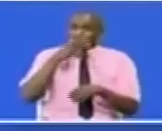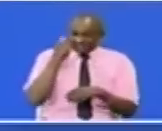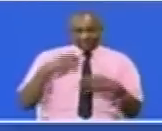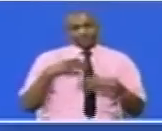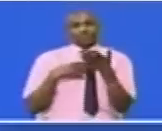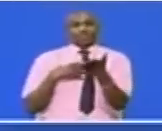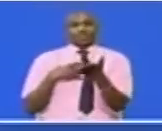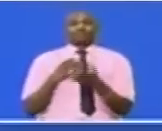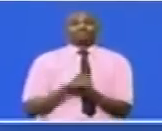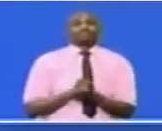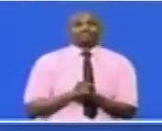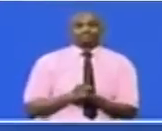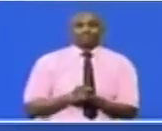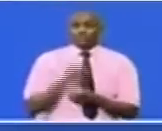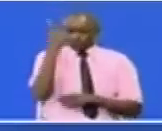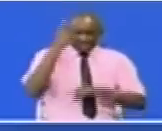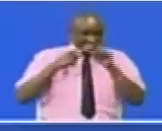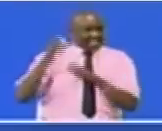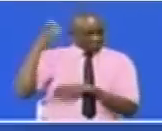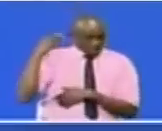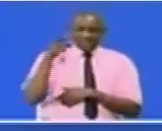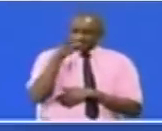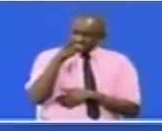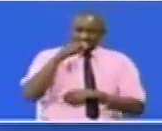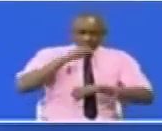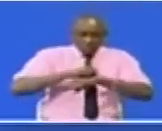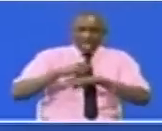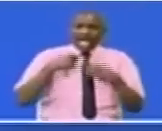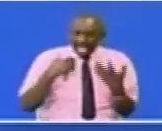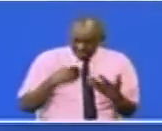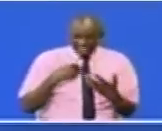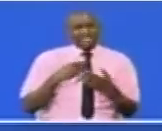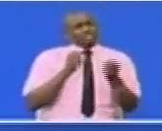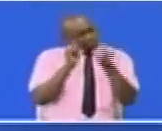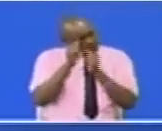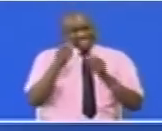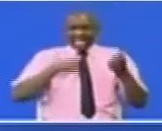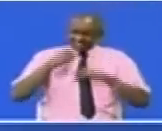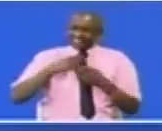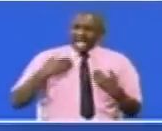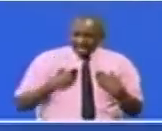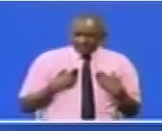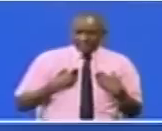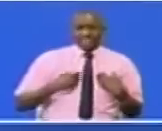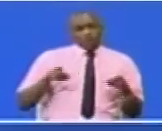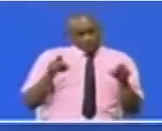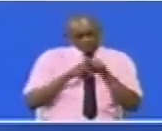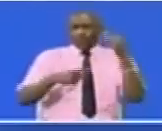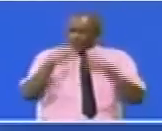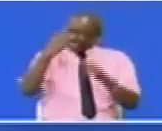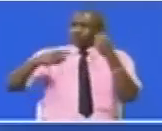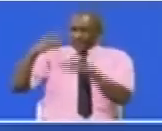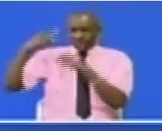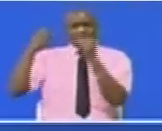play. 2 years ago, the institution introduced cricket among their sporting activities, and already they have been winning awards